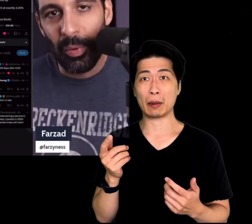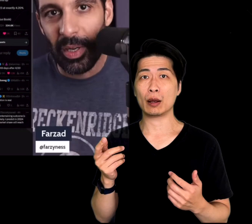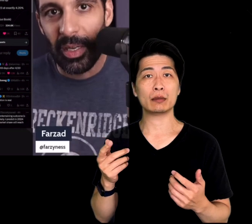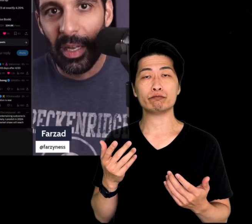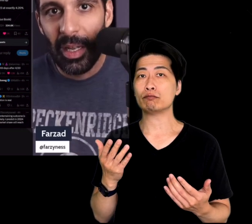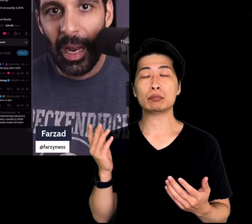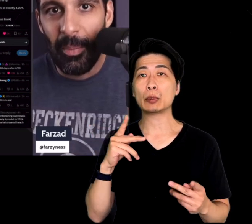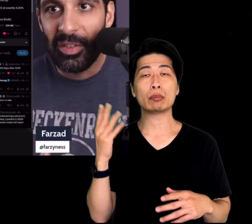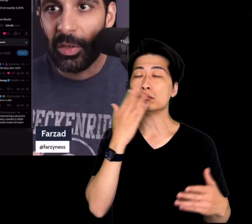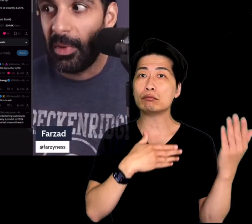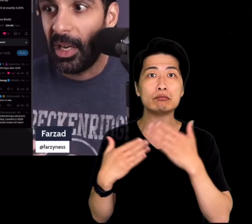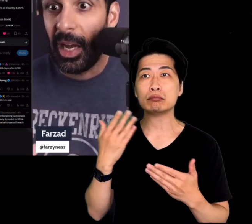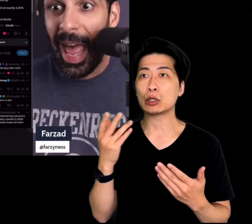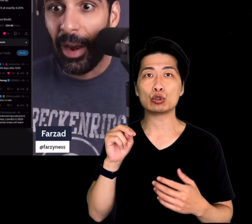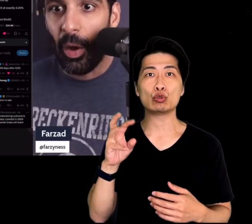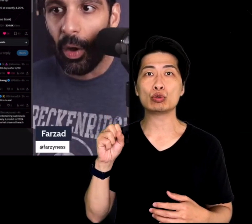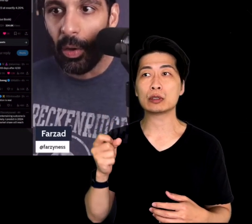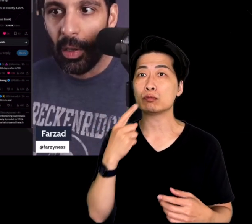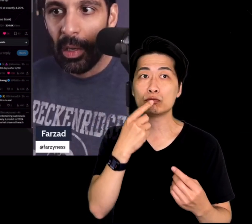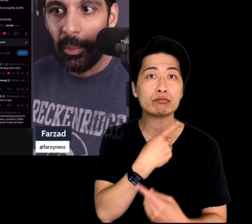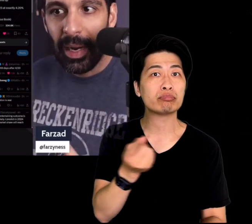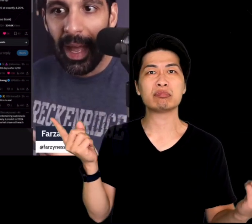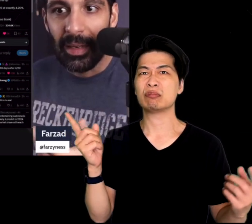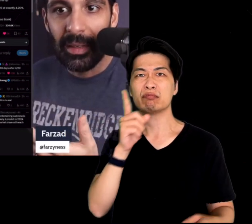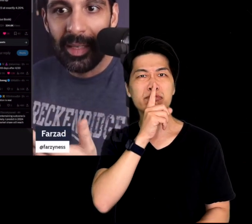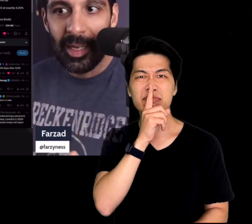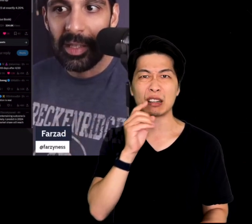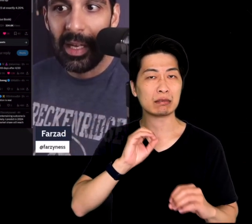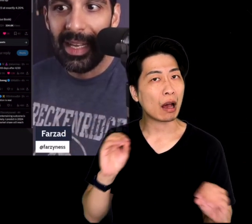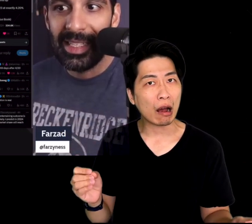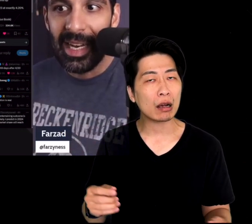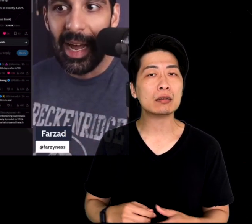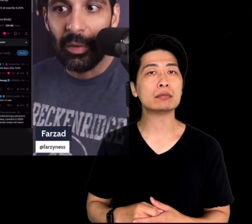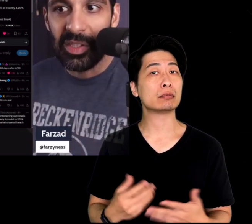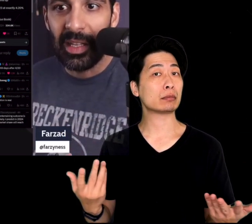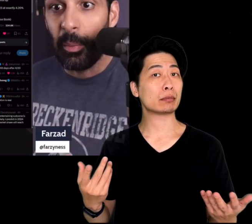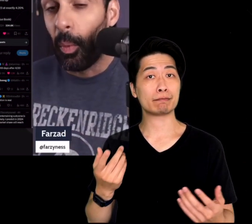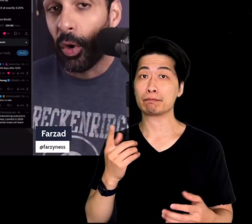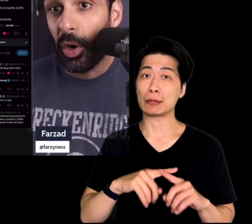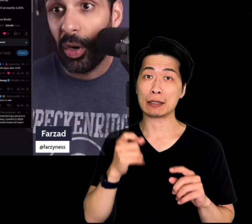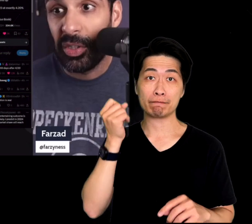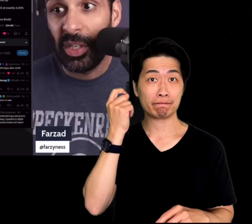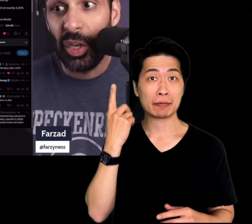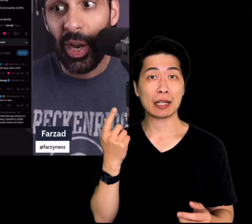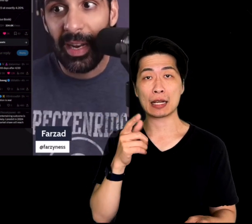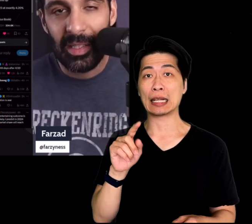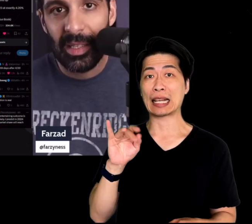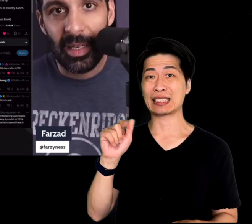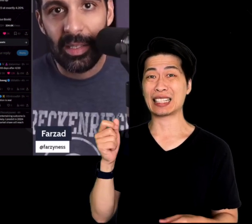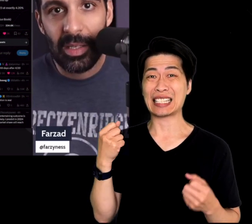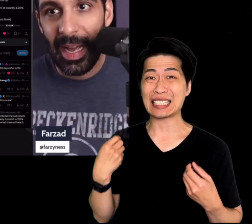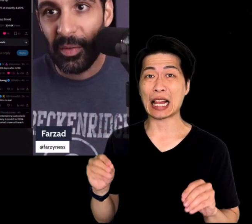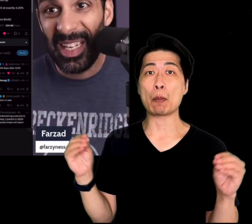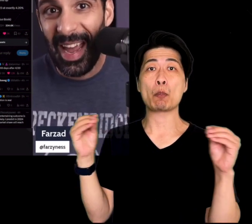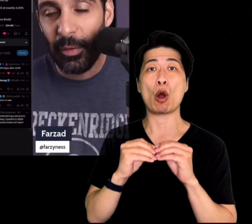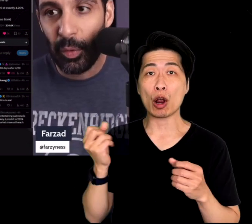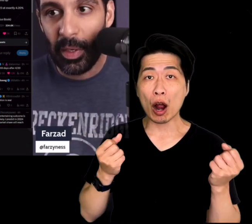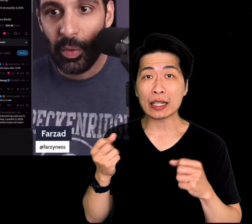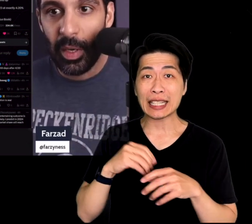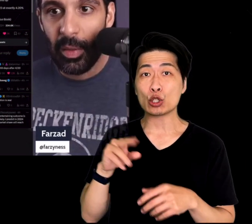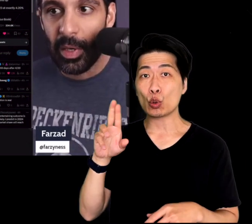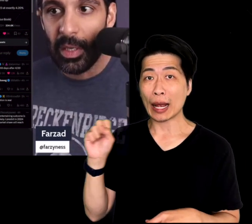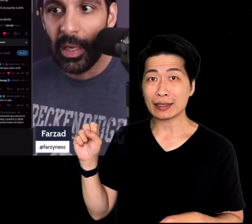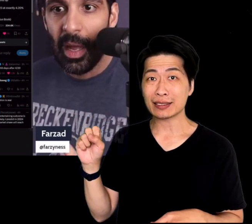being reported in mainstream media at all. But again, Tesla is now selling more cars in the United States as of the end